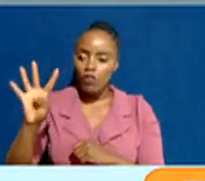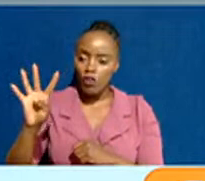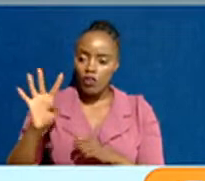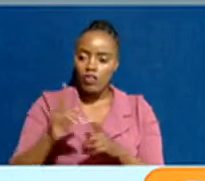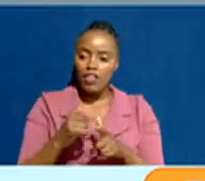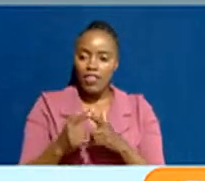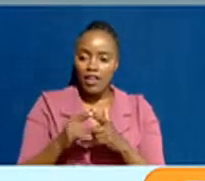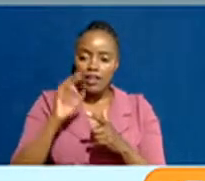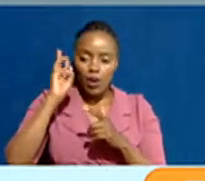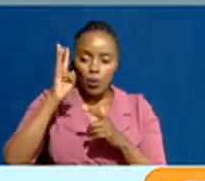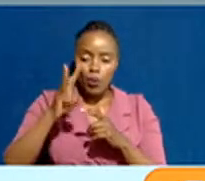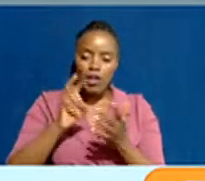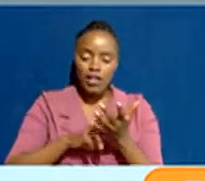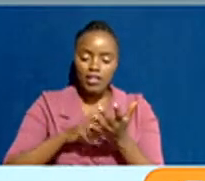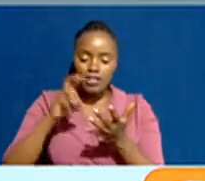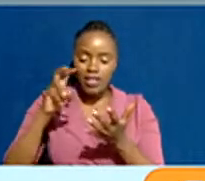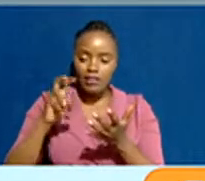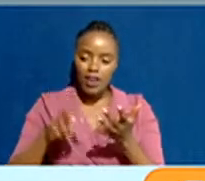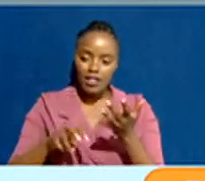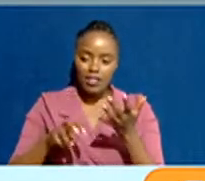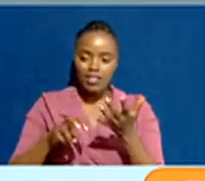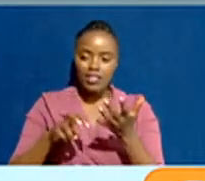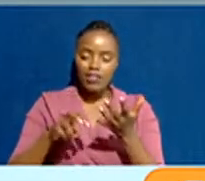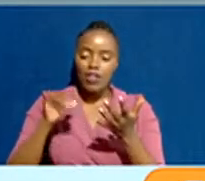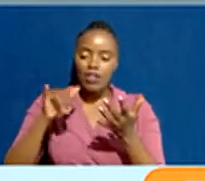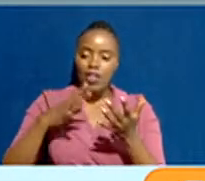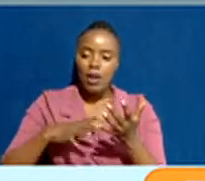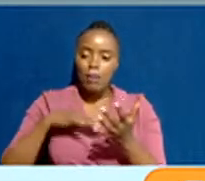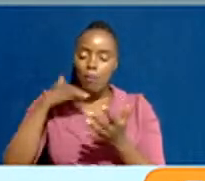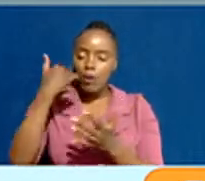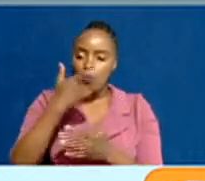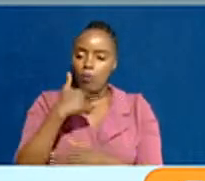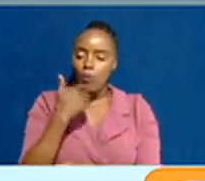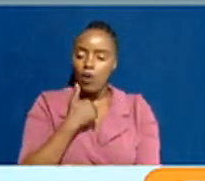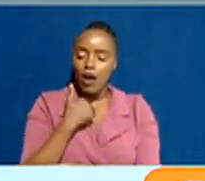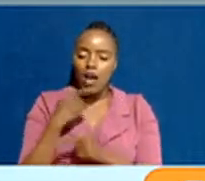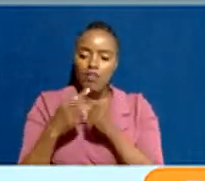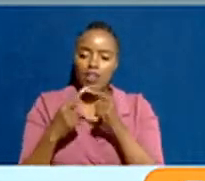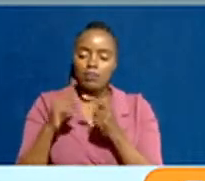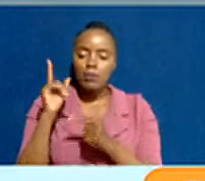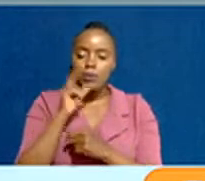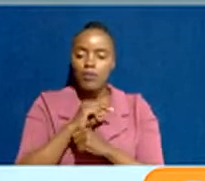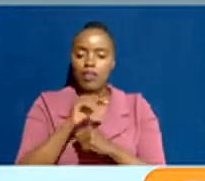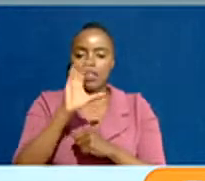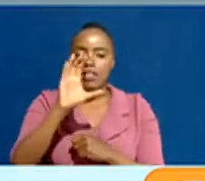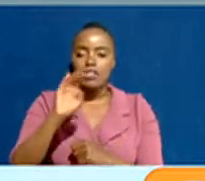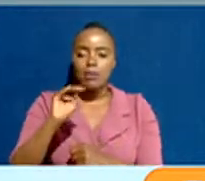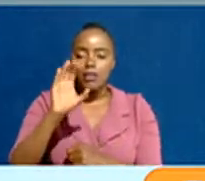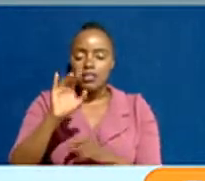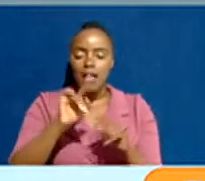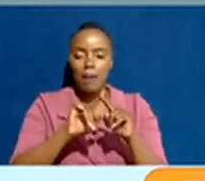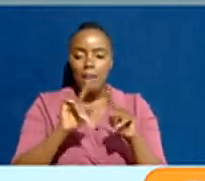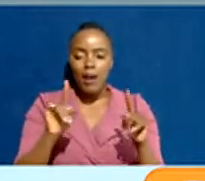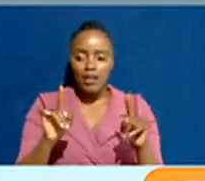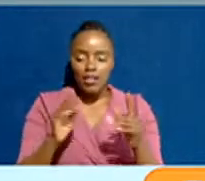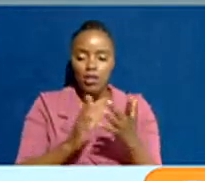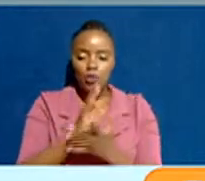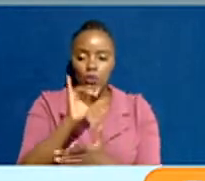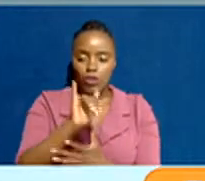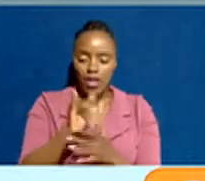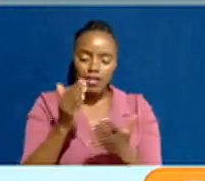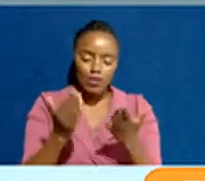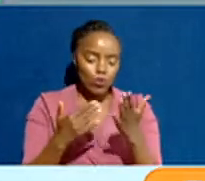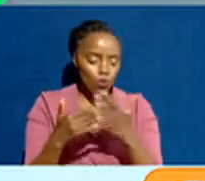we are going to disadvantage those who have already experienced it. Okay. But be that as it